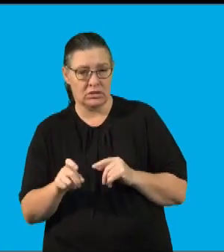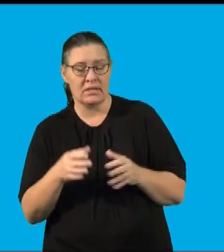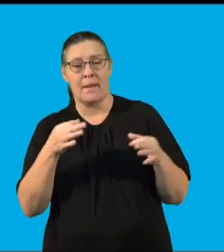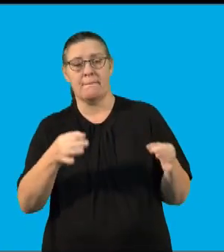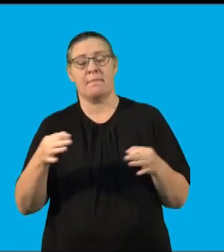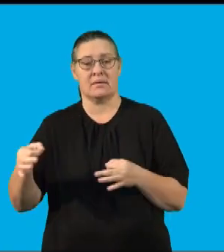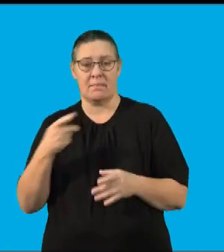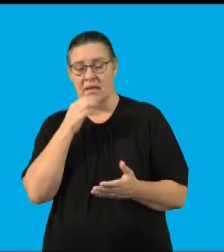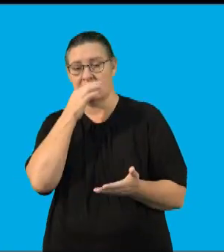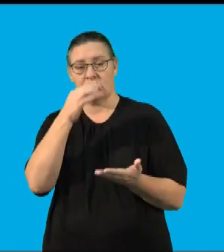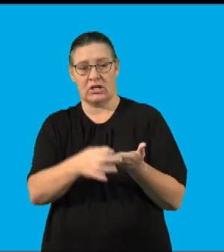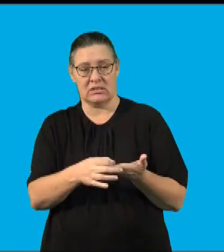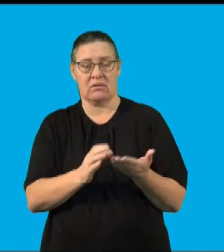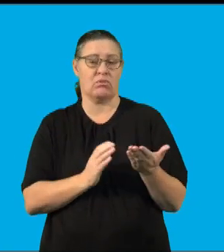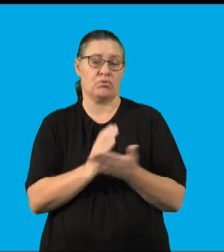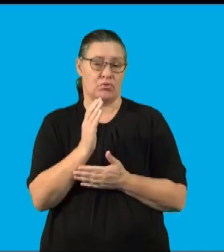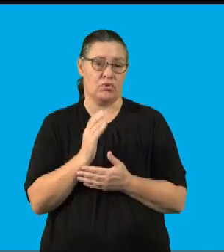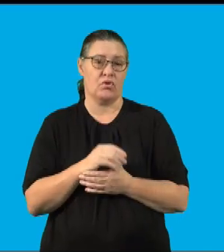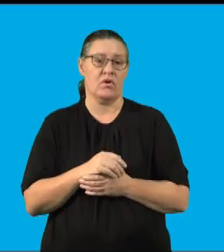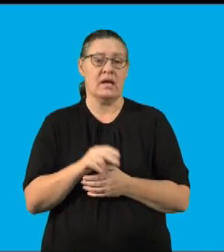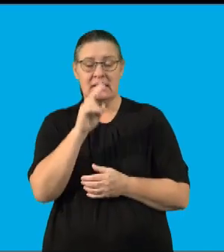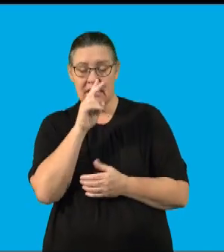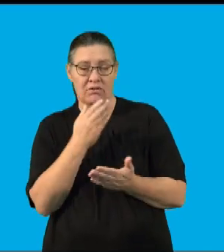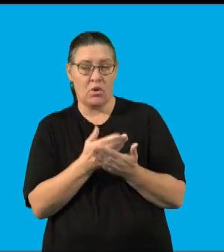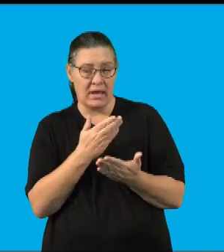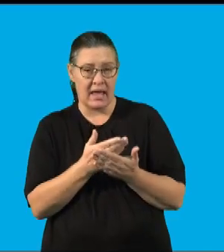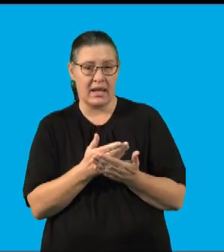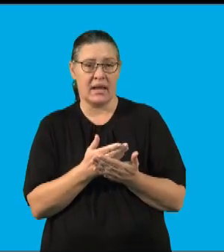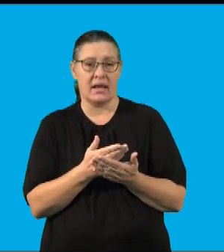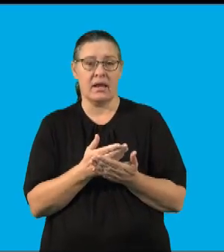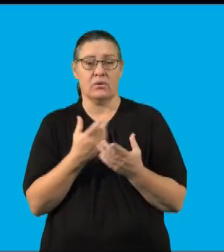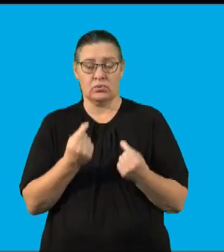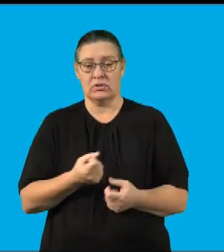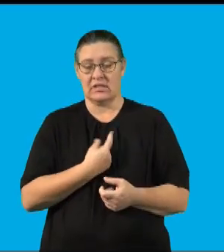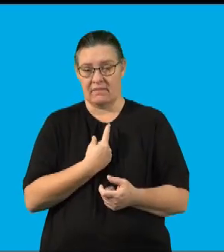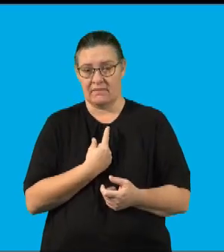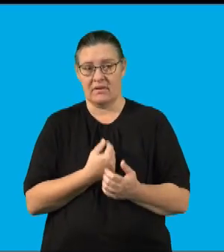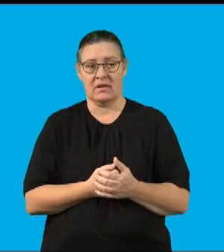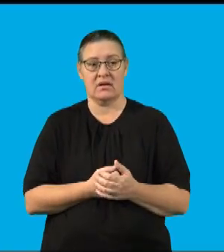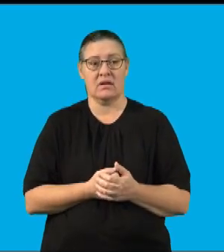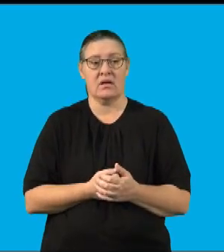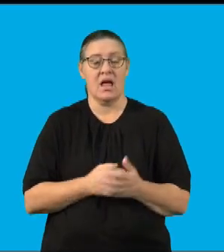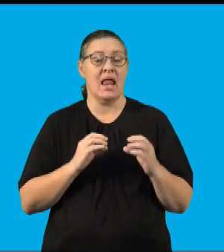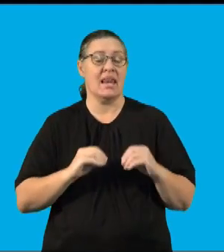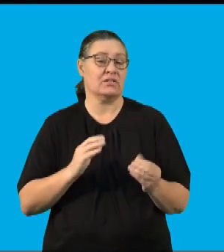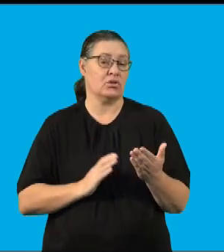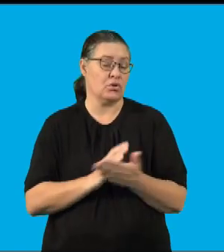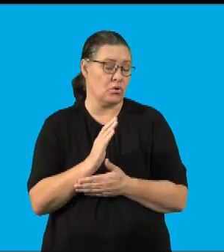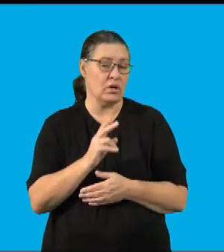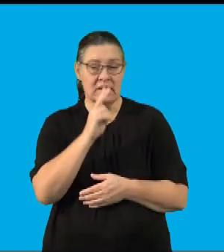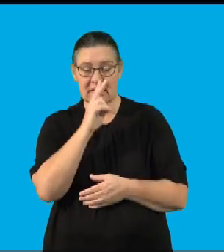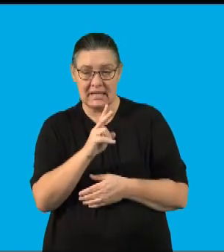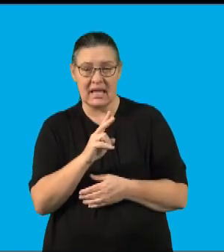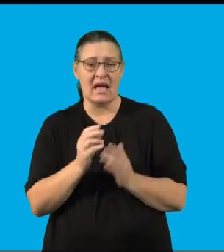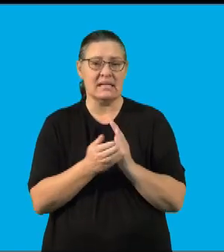I'm suggesting that you go through, see if whether you can be able to do them on your own, go through the lesson, see if whether there are certain